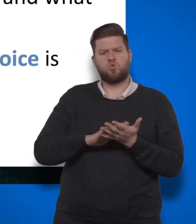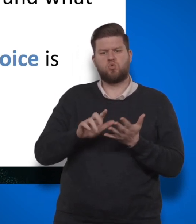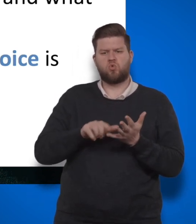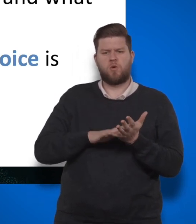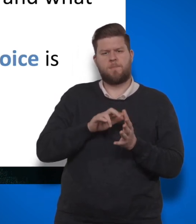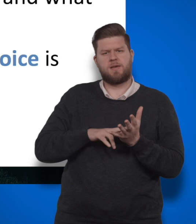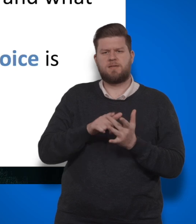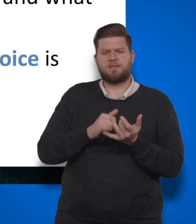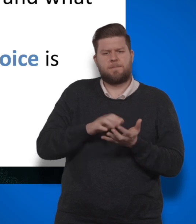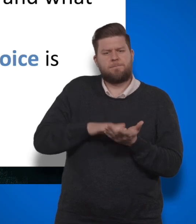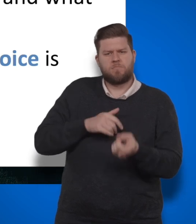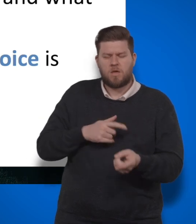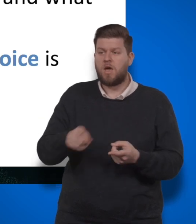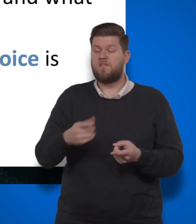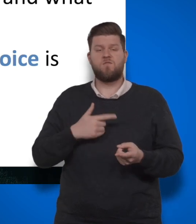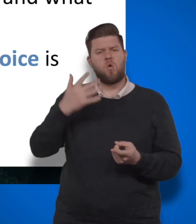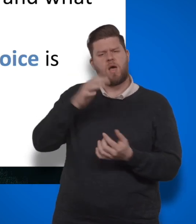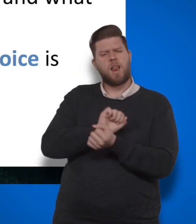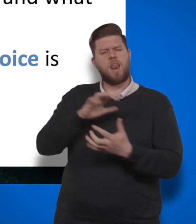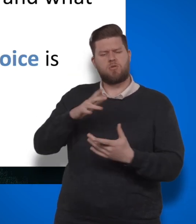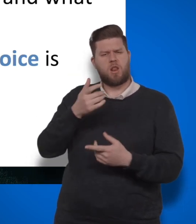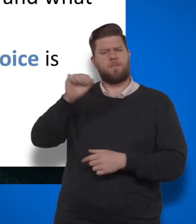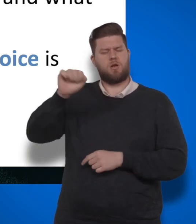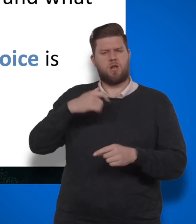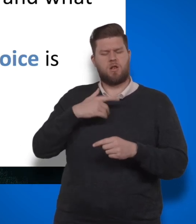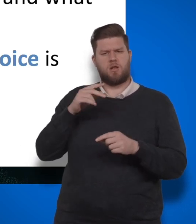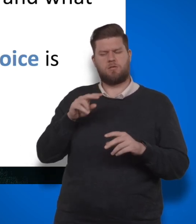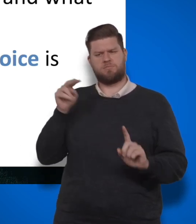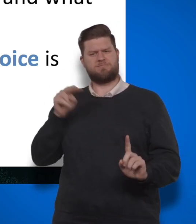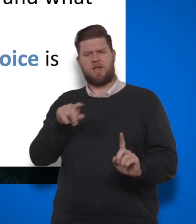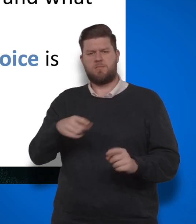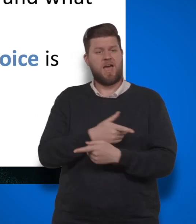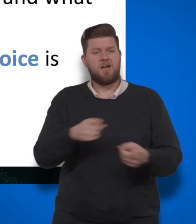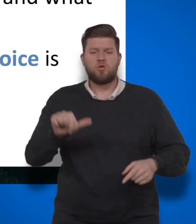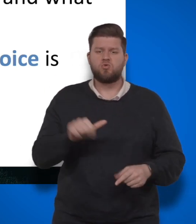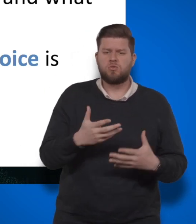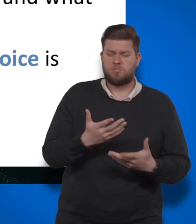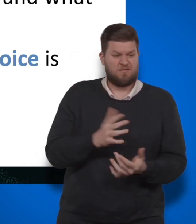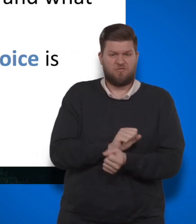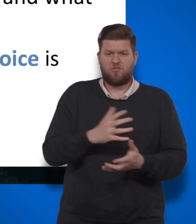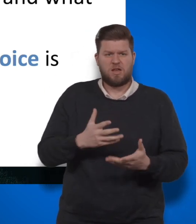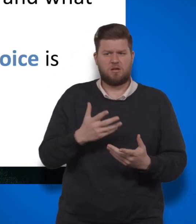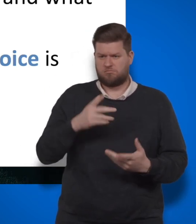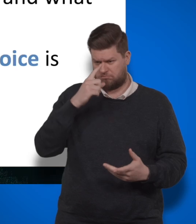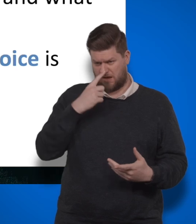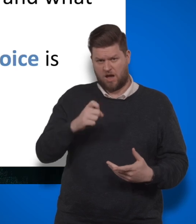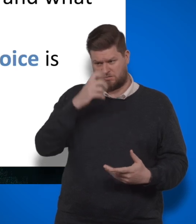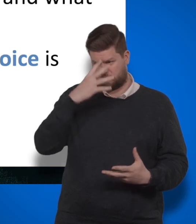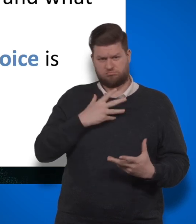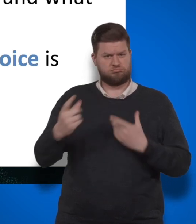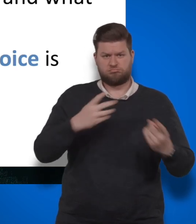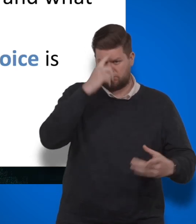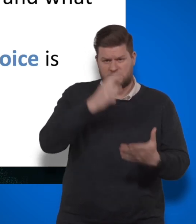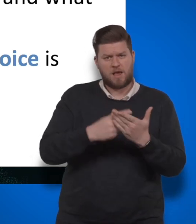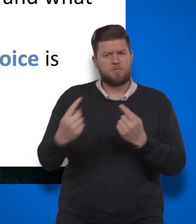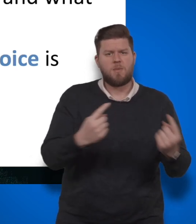liberal perspective. Everybody should be completely free to choose. the freedom from coercion and violence,